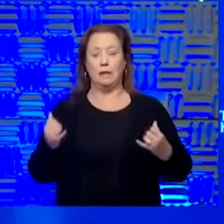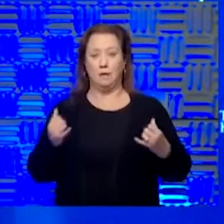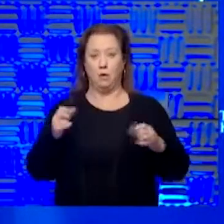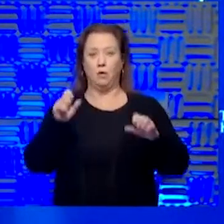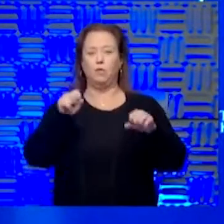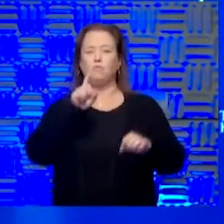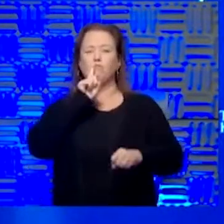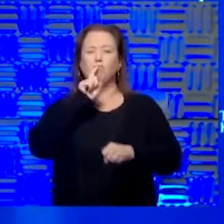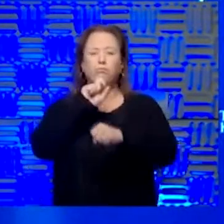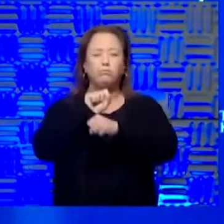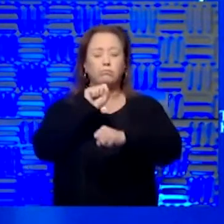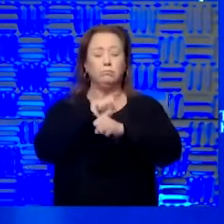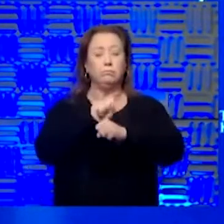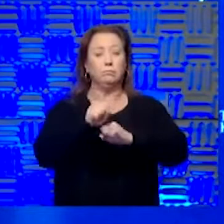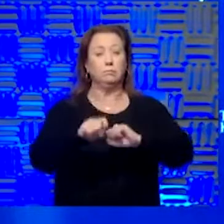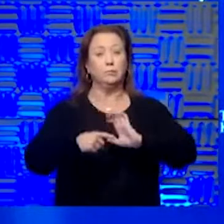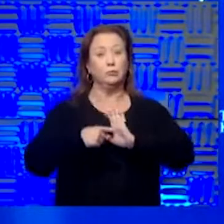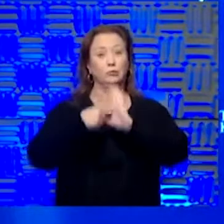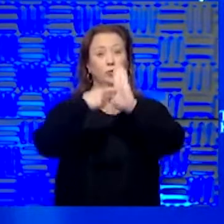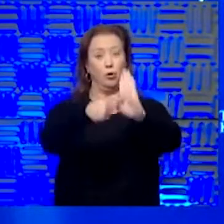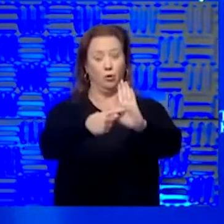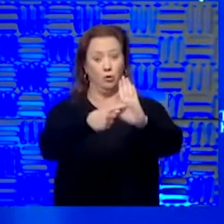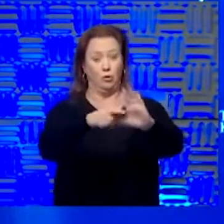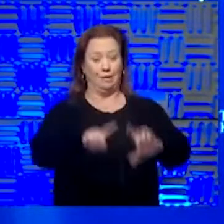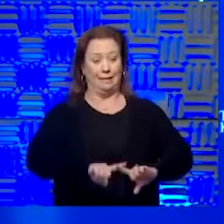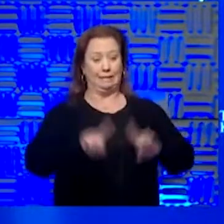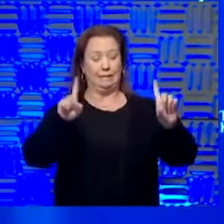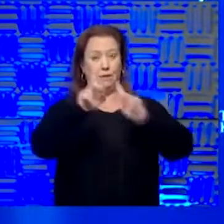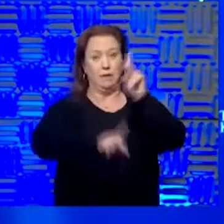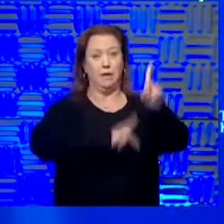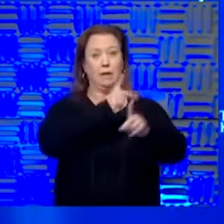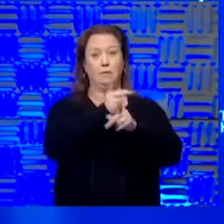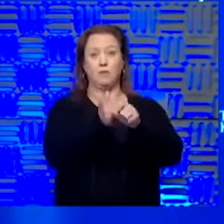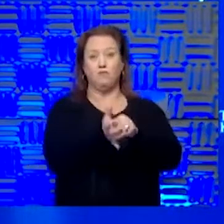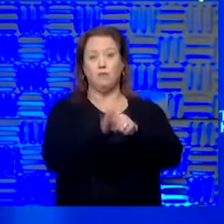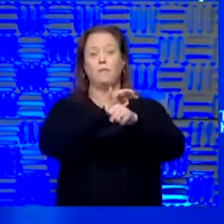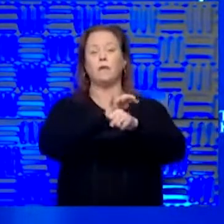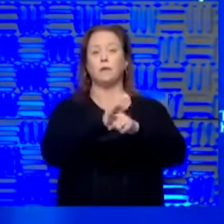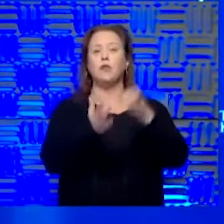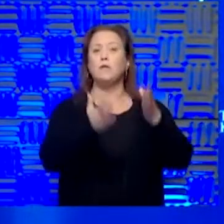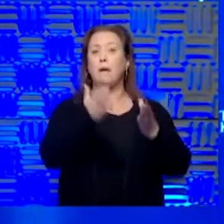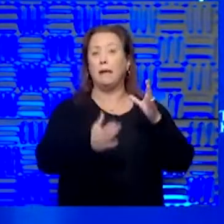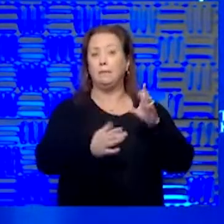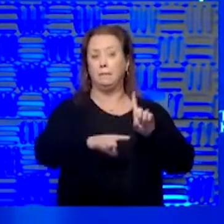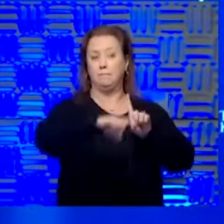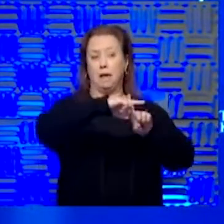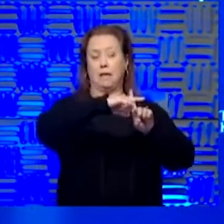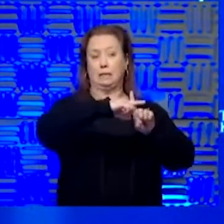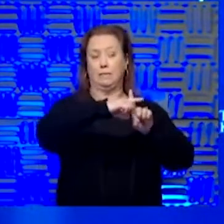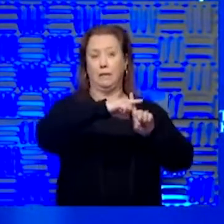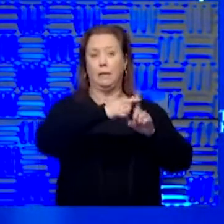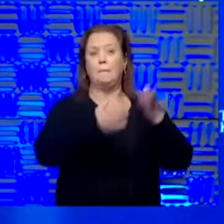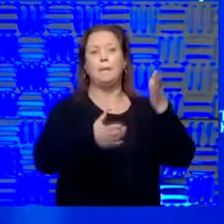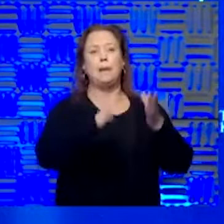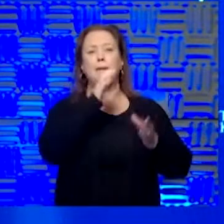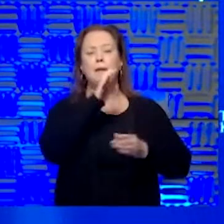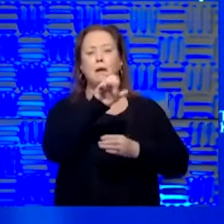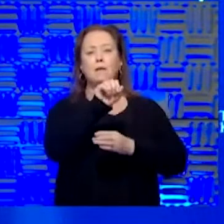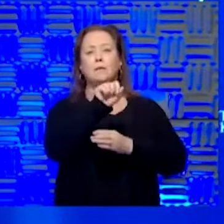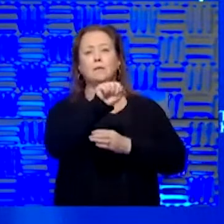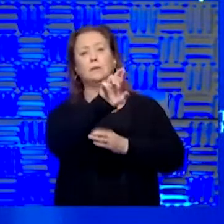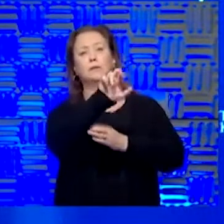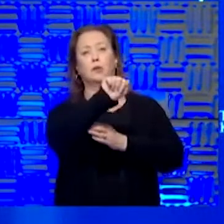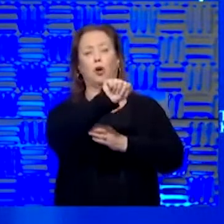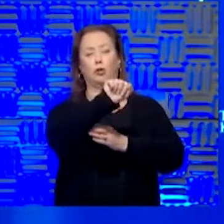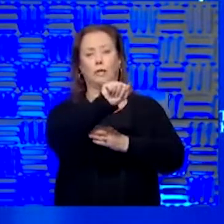could truly distinguish between the different types of coronavirus. So you may test positive, but it may not have been SARS-CoV-2 and could give you a